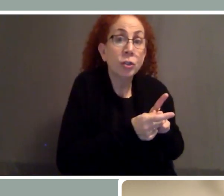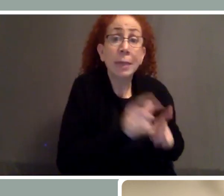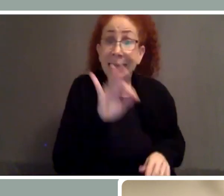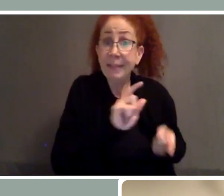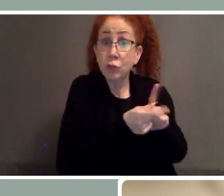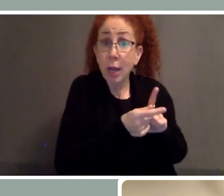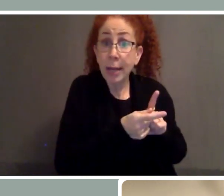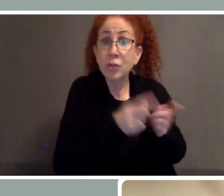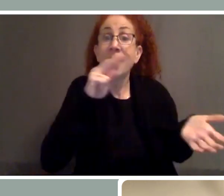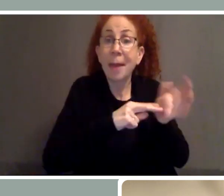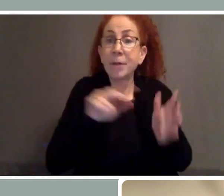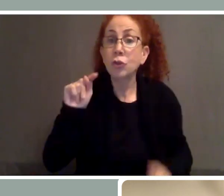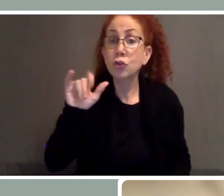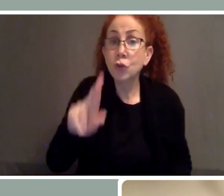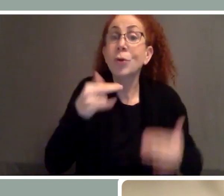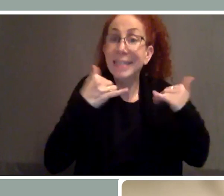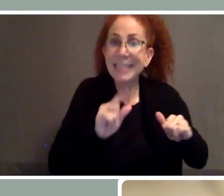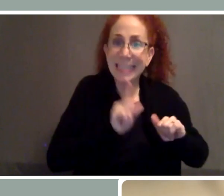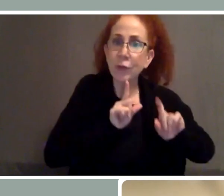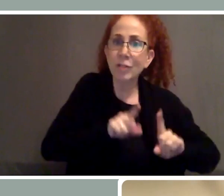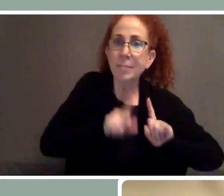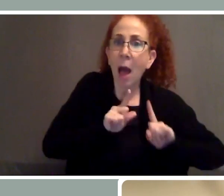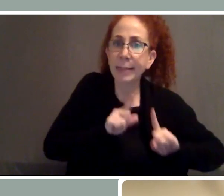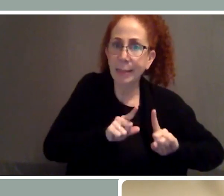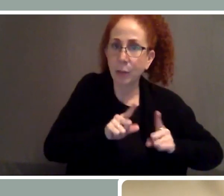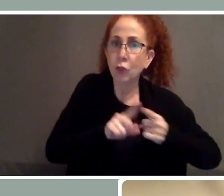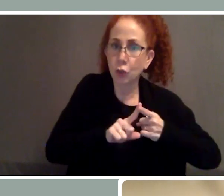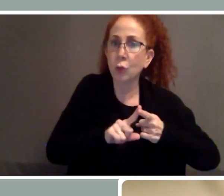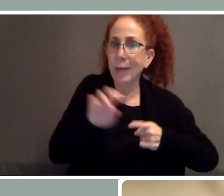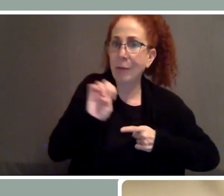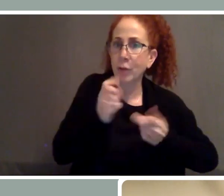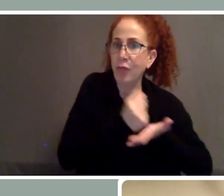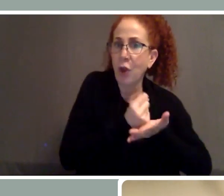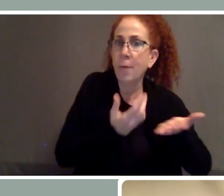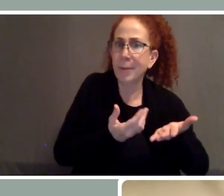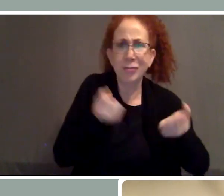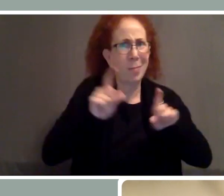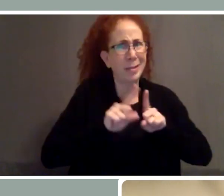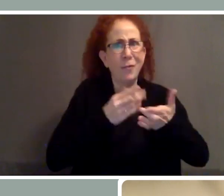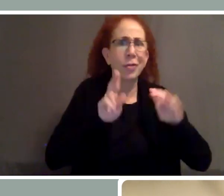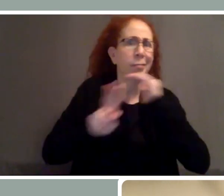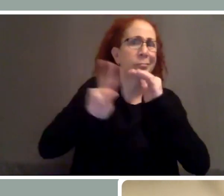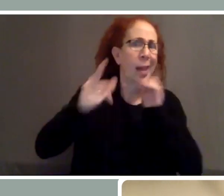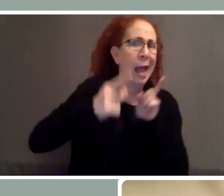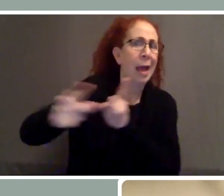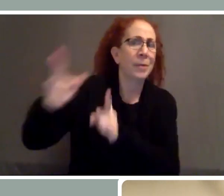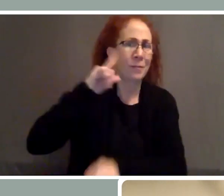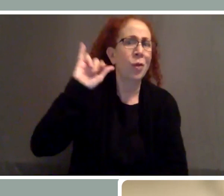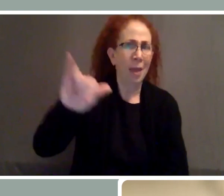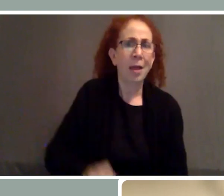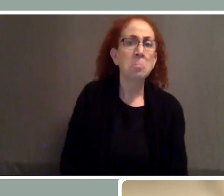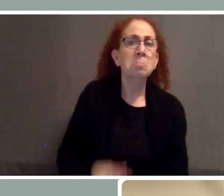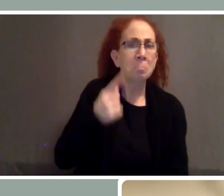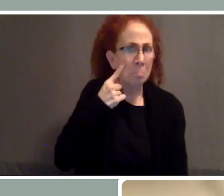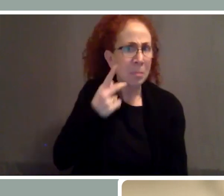that the tumor is still responsive to endocrine therapy. So there are all sorts of things coming down the line for that. And I see